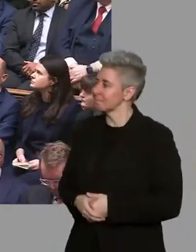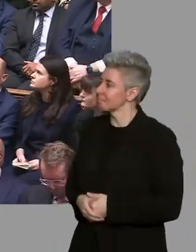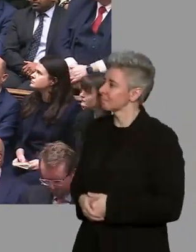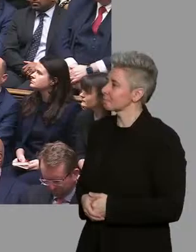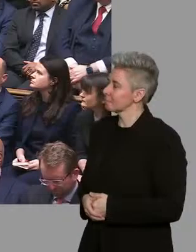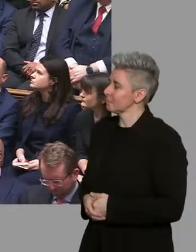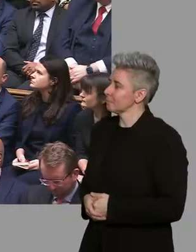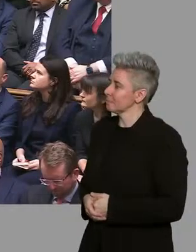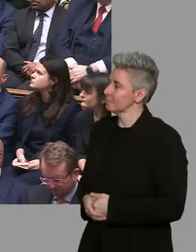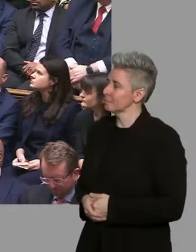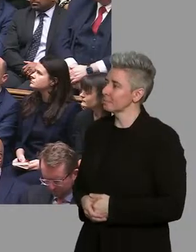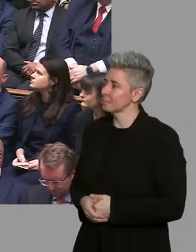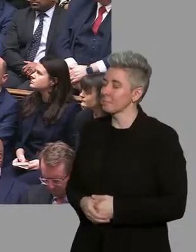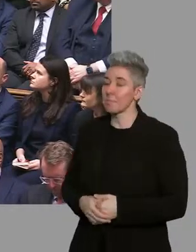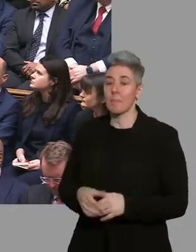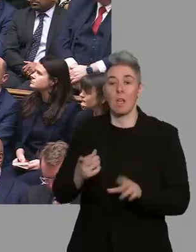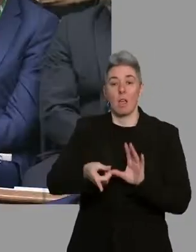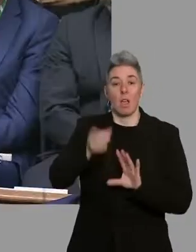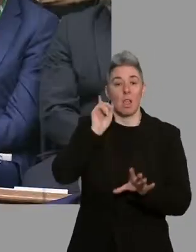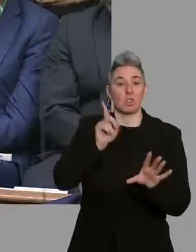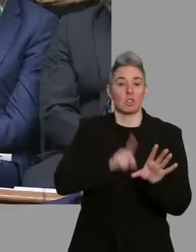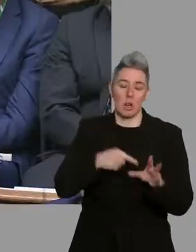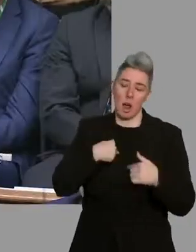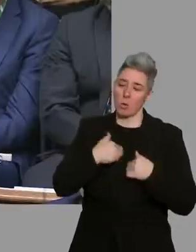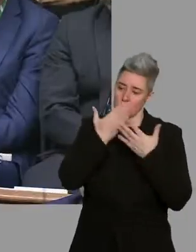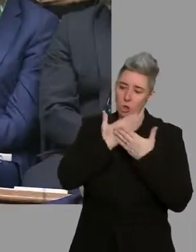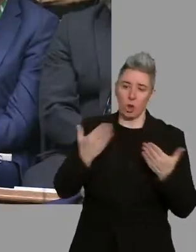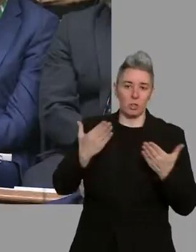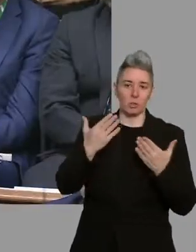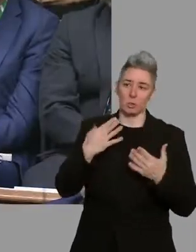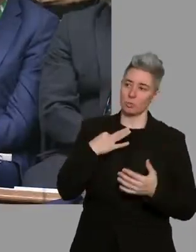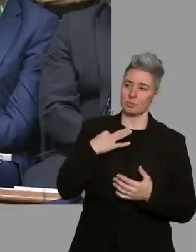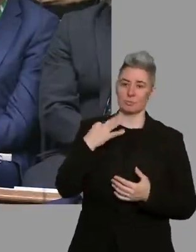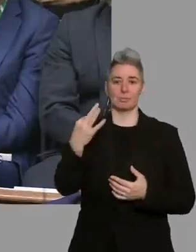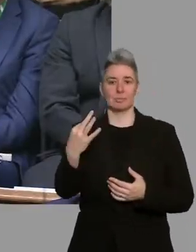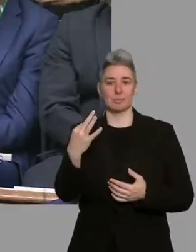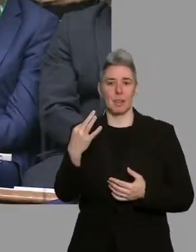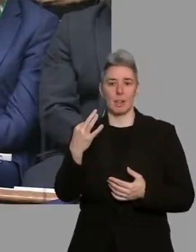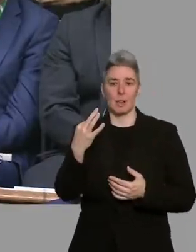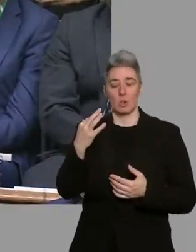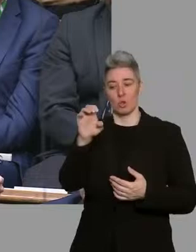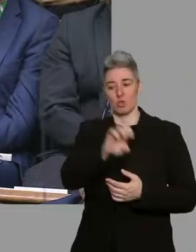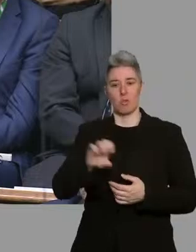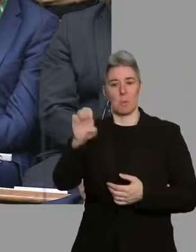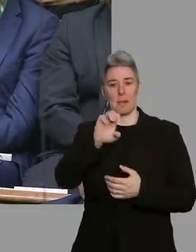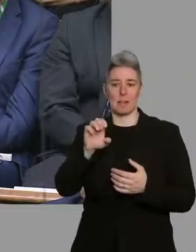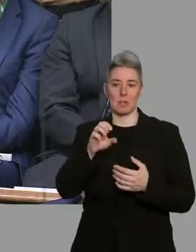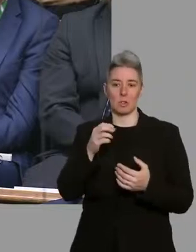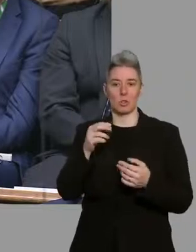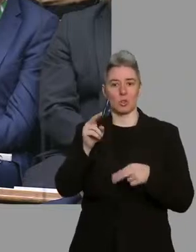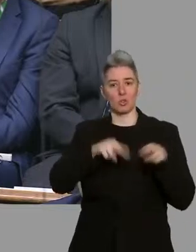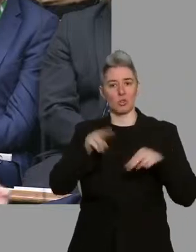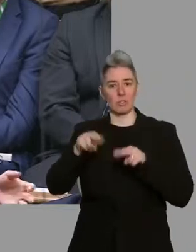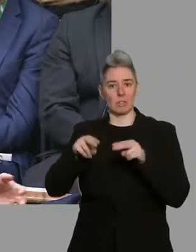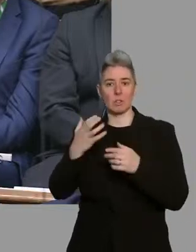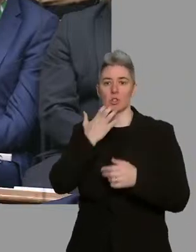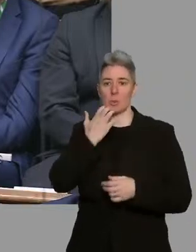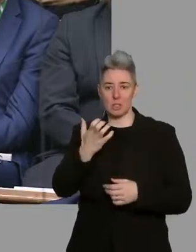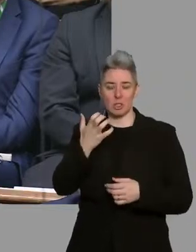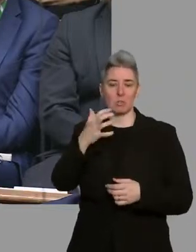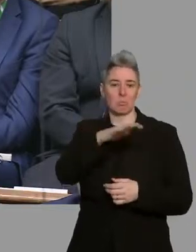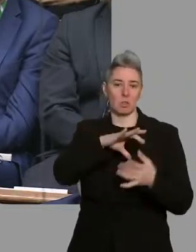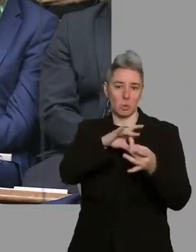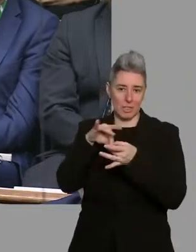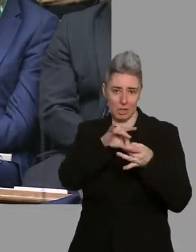Jewish Association to go to Krakow and discuss the role of Holocaust education in tackling the rising tide of anti-Semitism